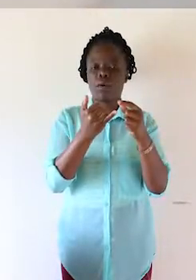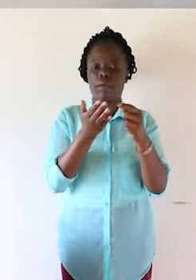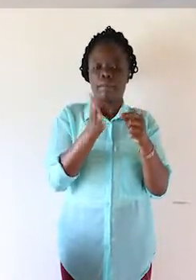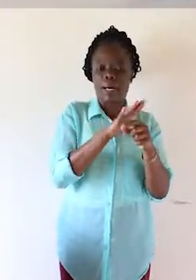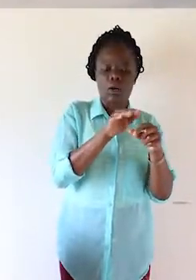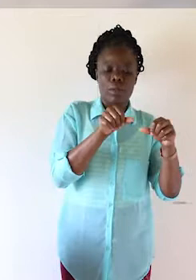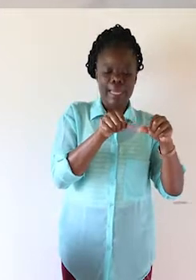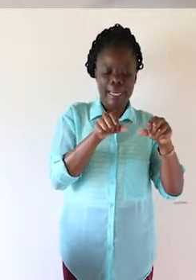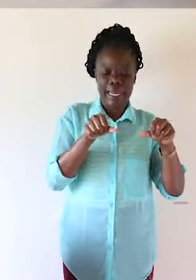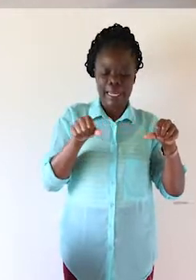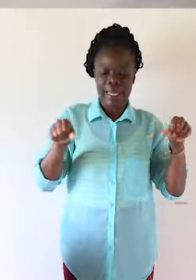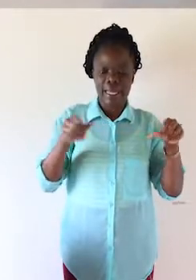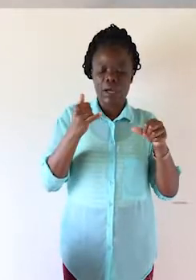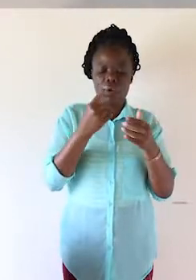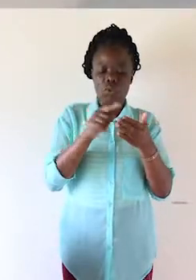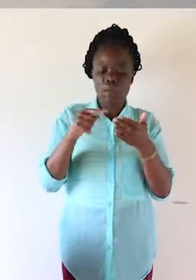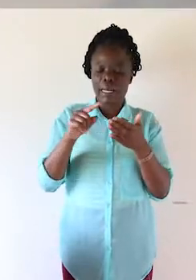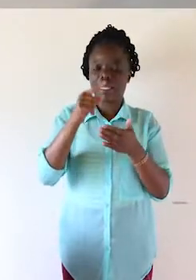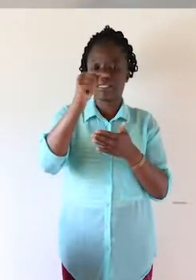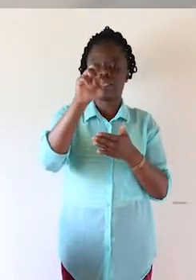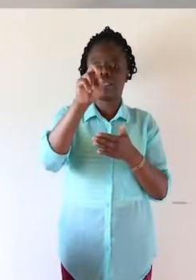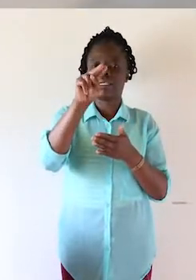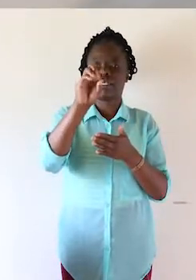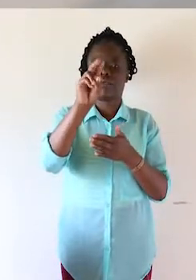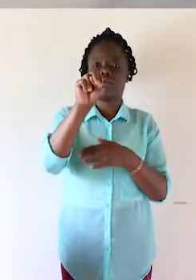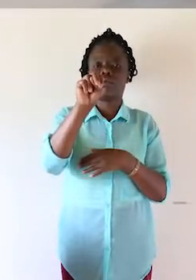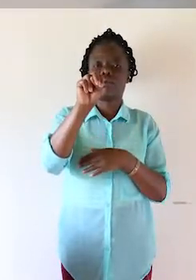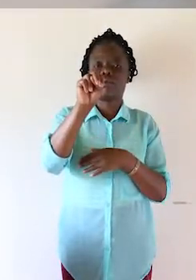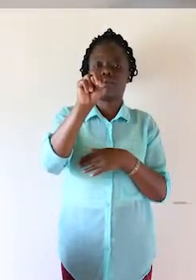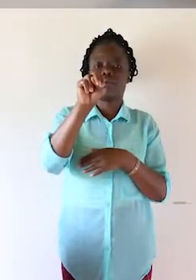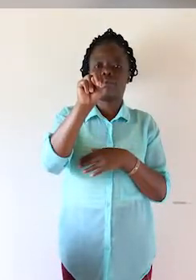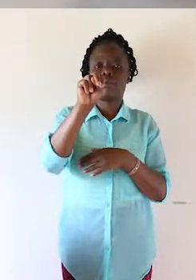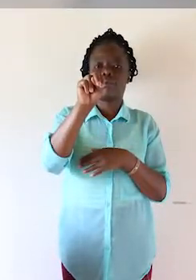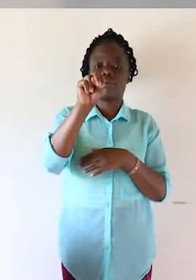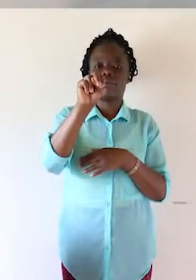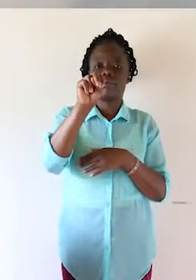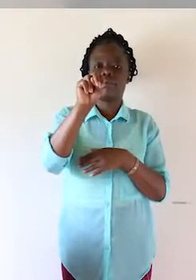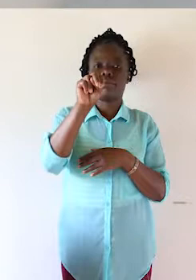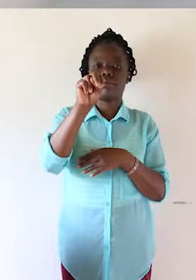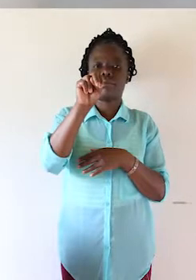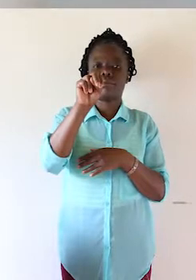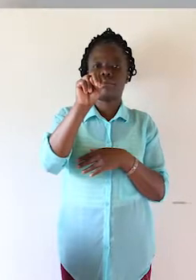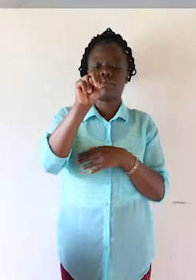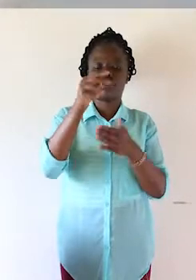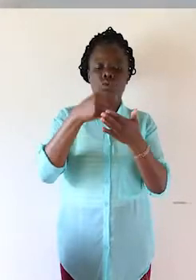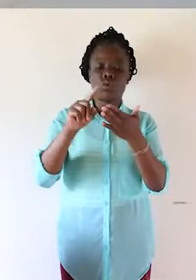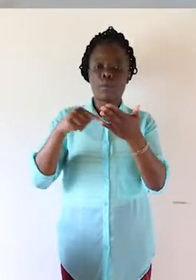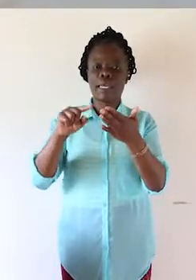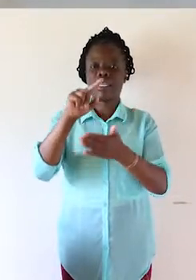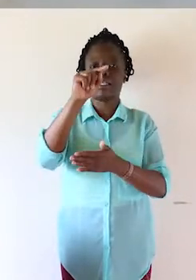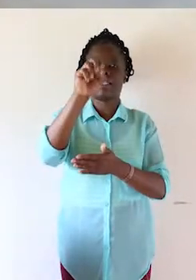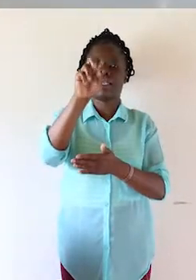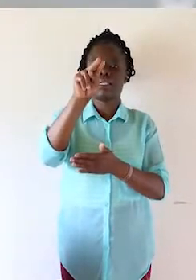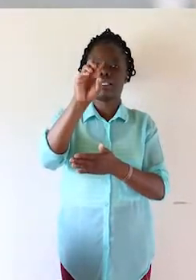come on the rail. Now we are marking the tenon. So we are marking the tenon. We are marking